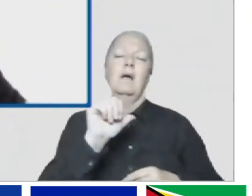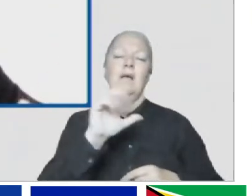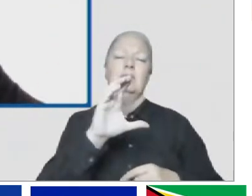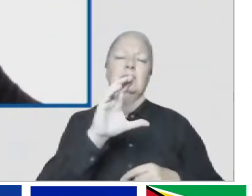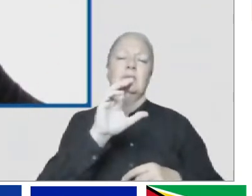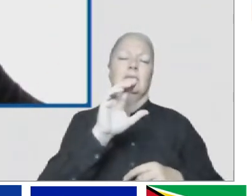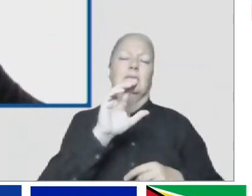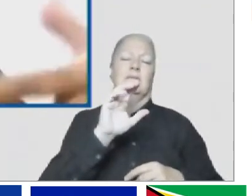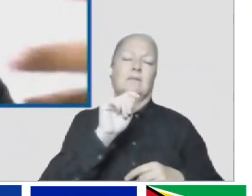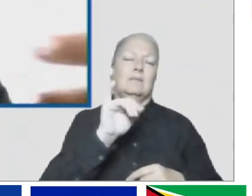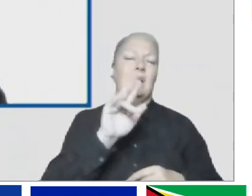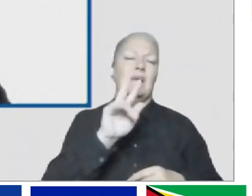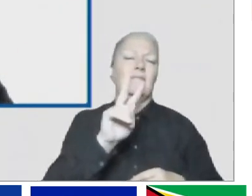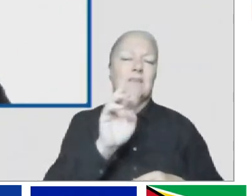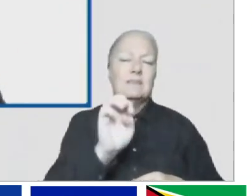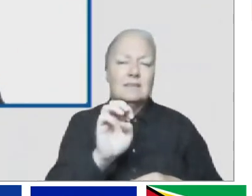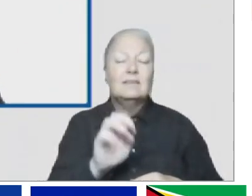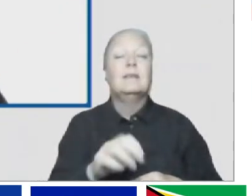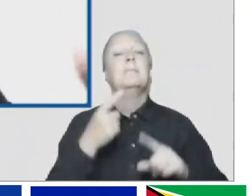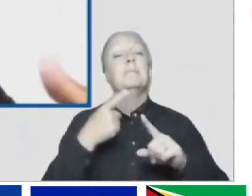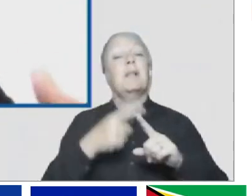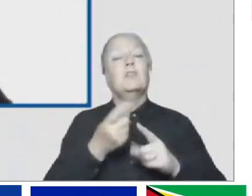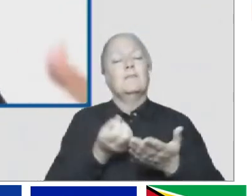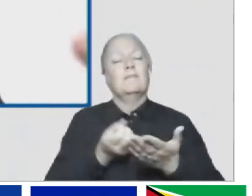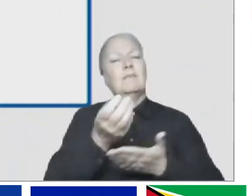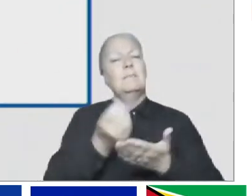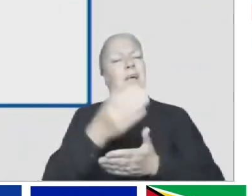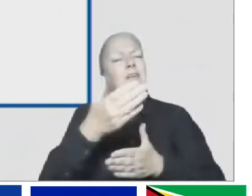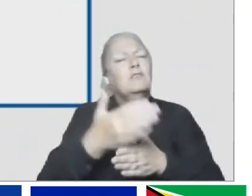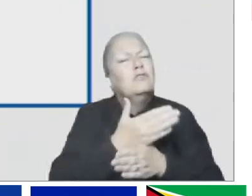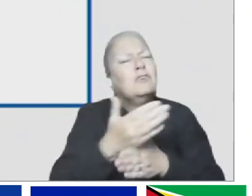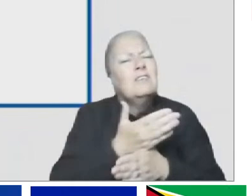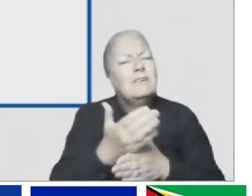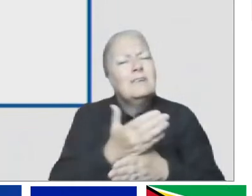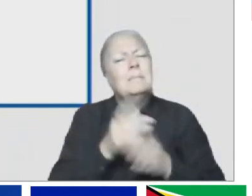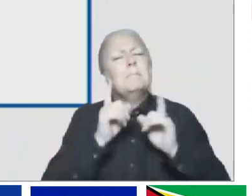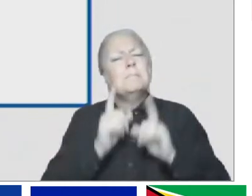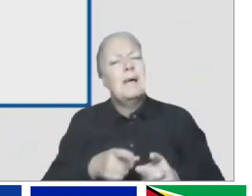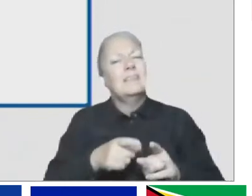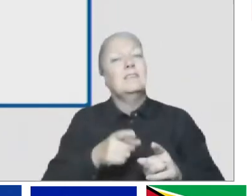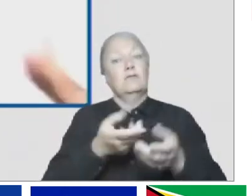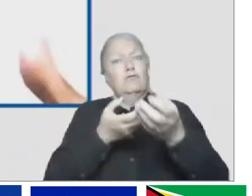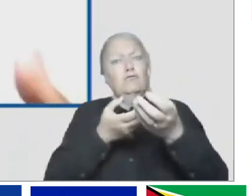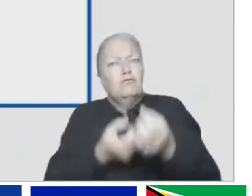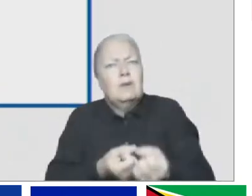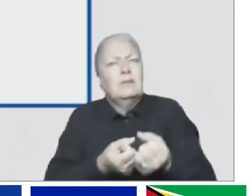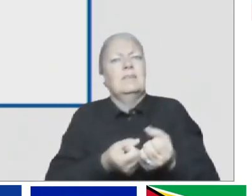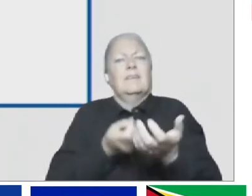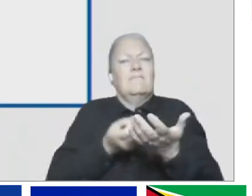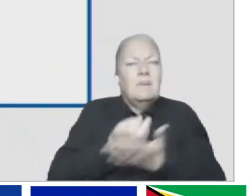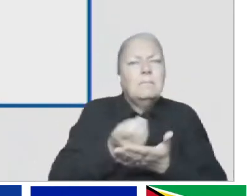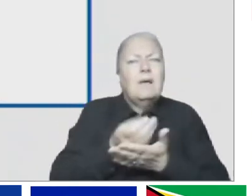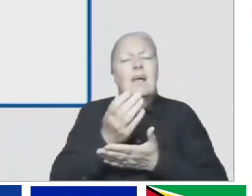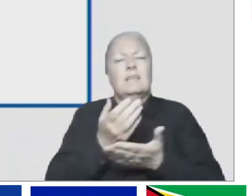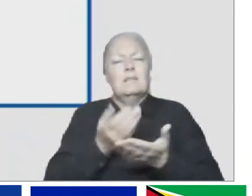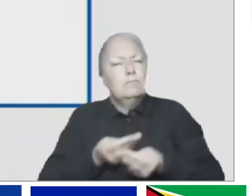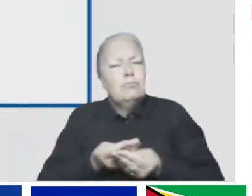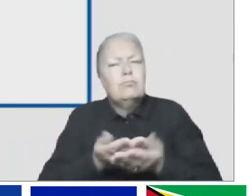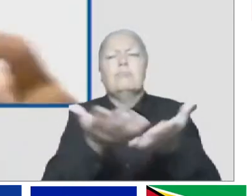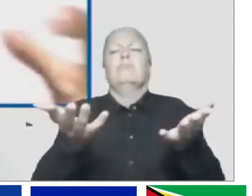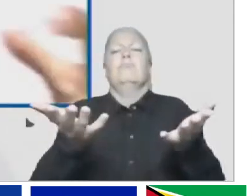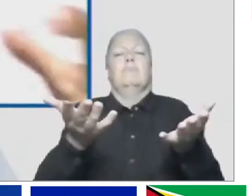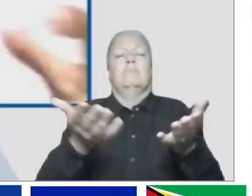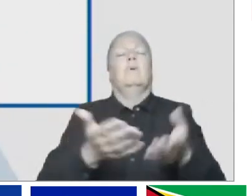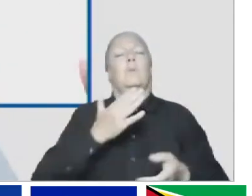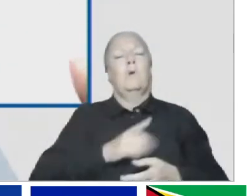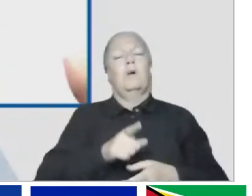crisis, credibility, trust is important, and the information that is shared to allow for collaboration of the various actors. No